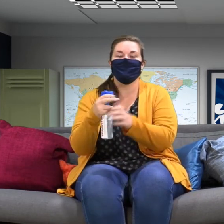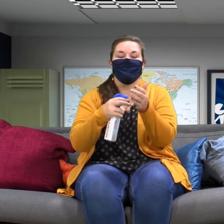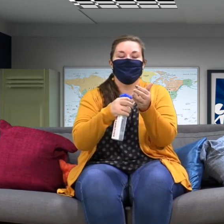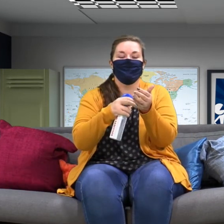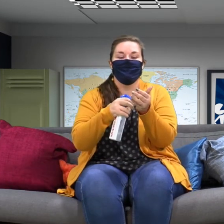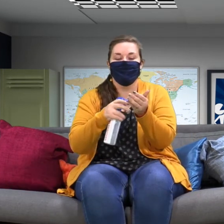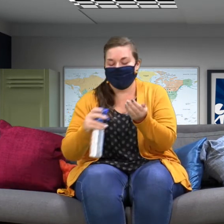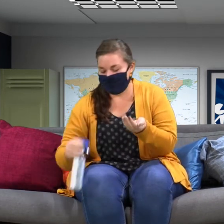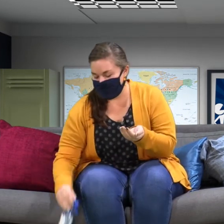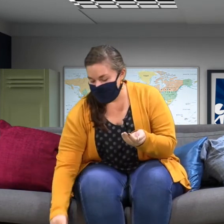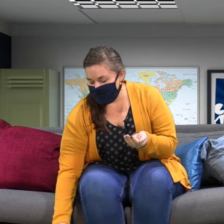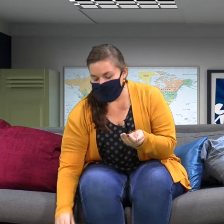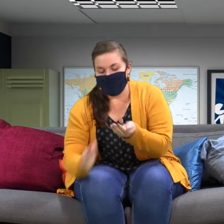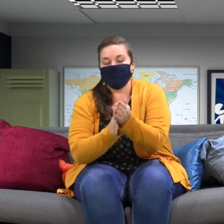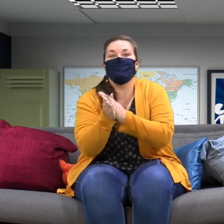hands.